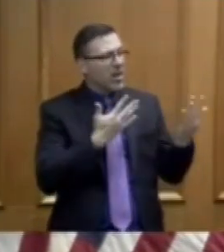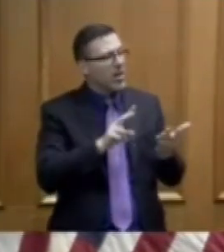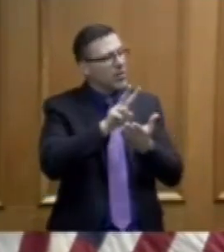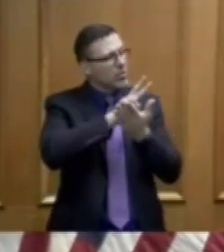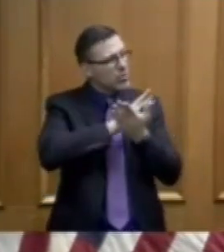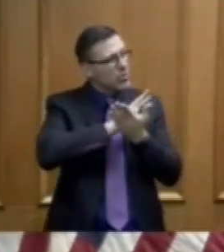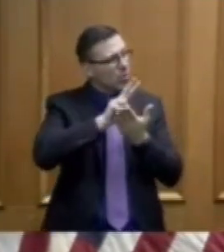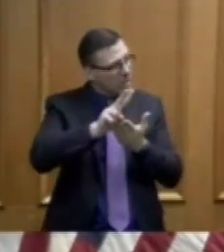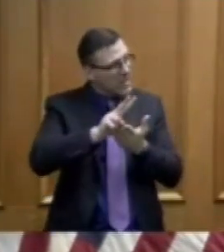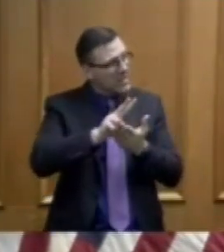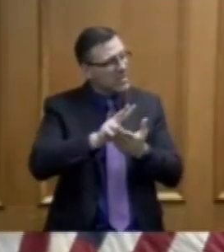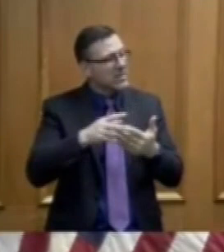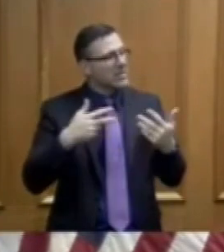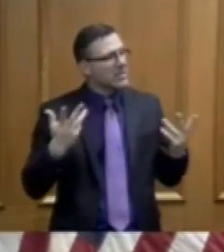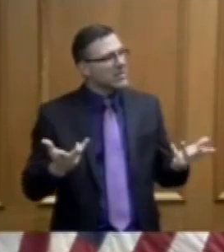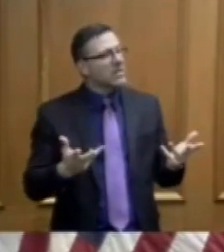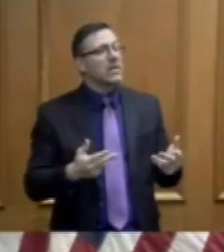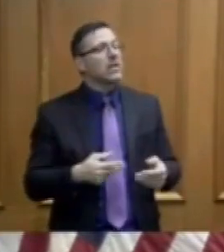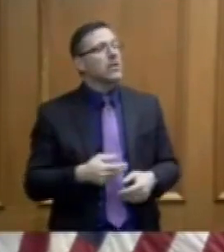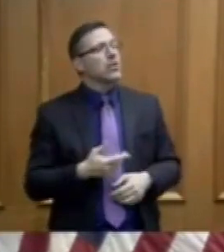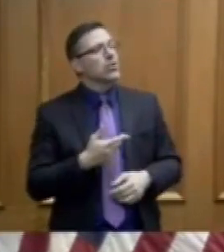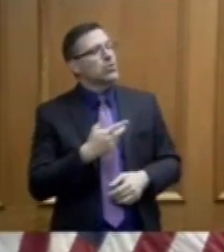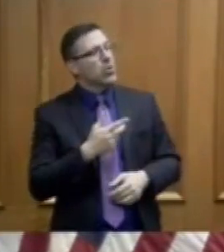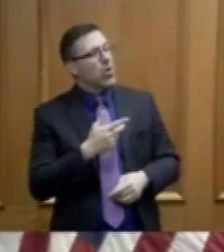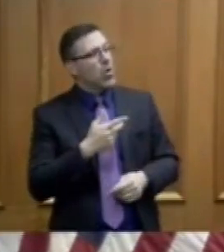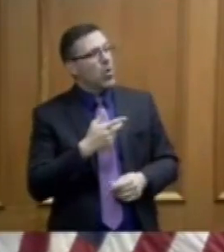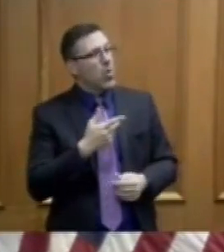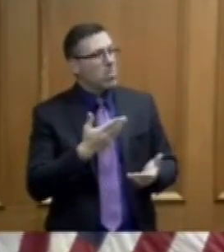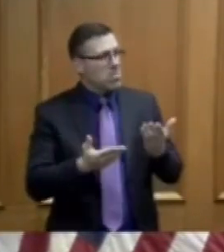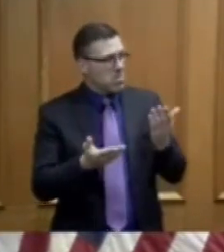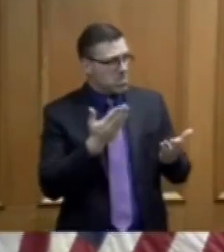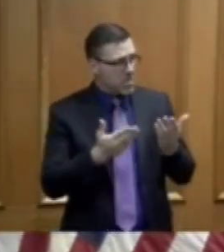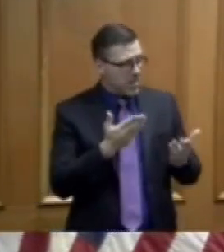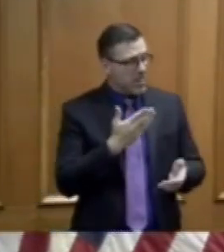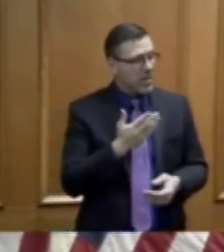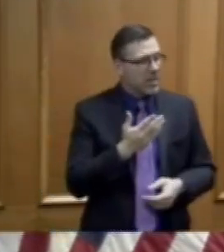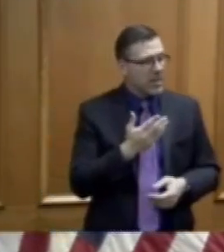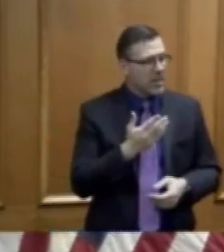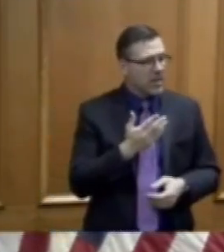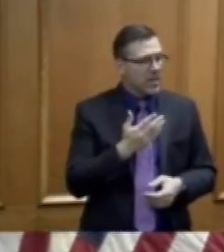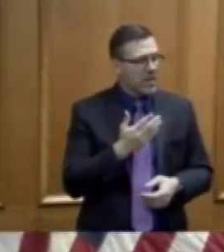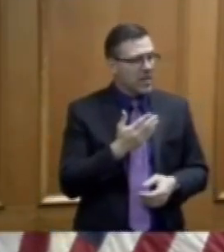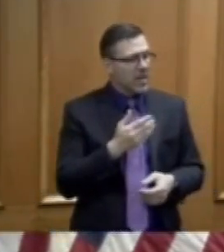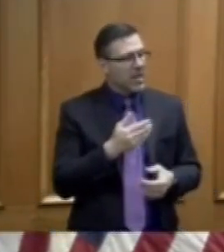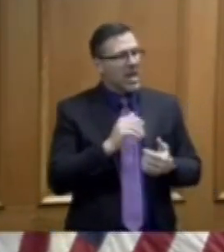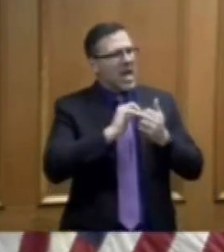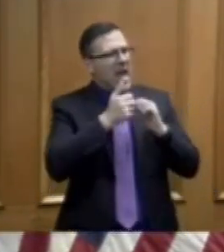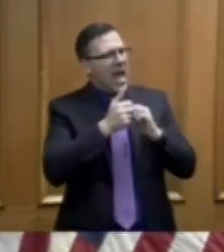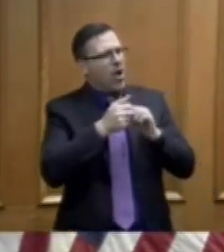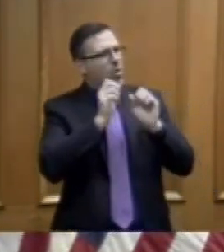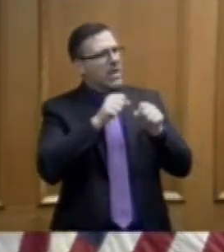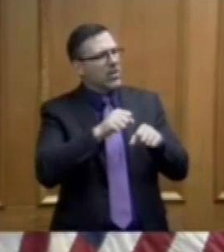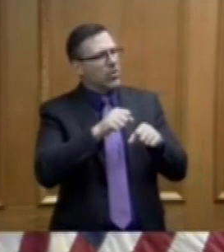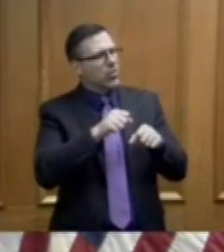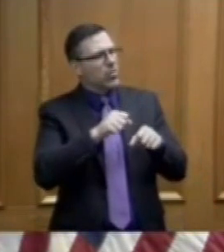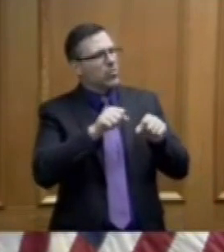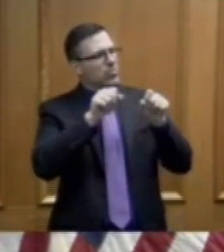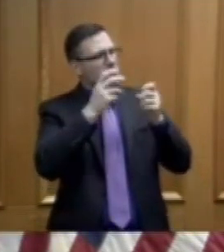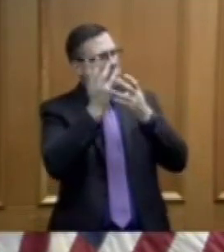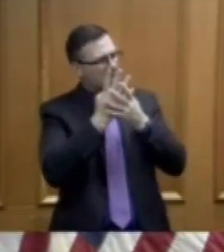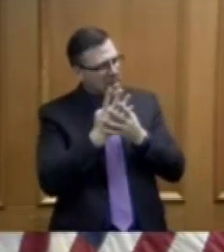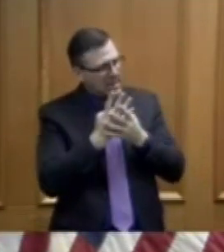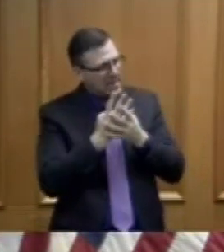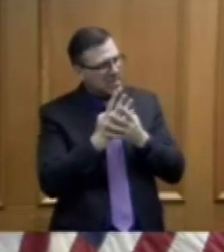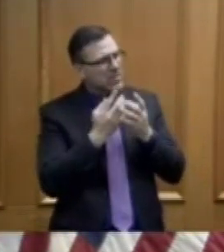results. Yeah. So was an opportunity missed here to get them their test quicker? They ultimately were not in the system